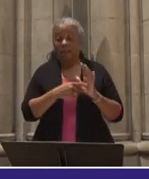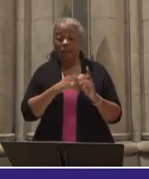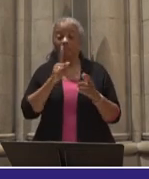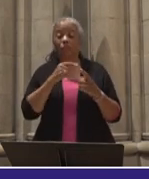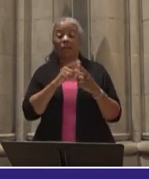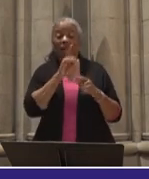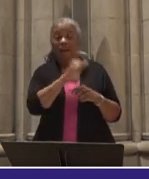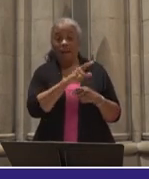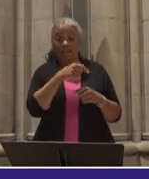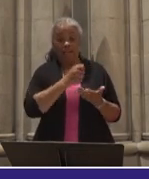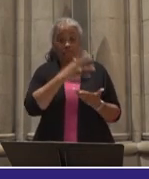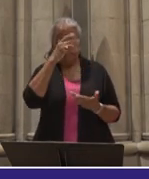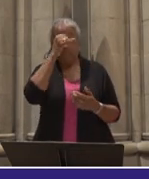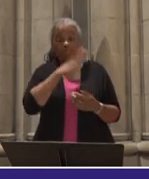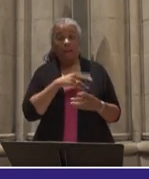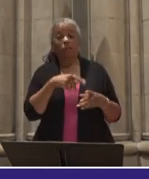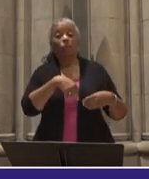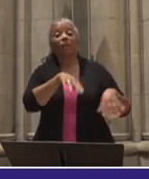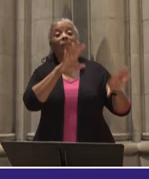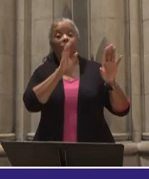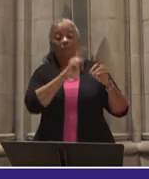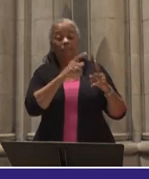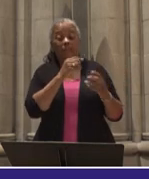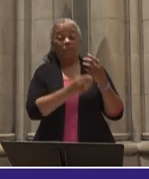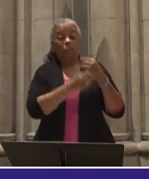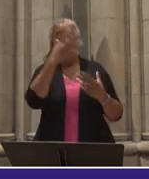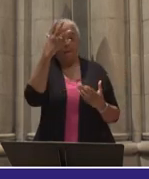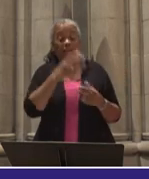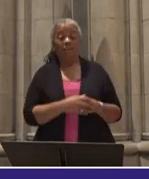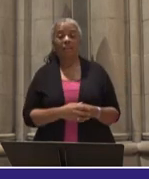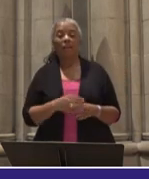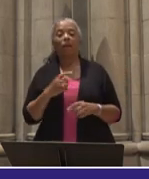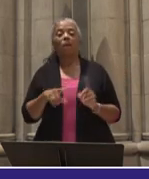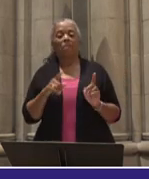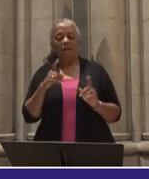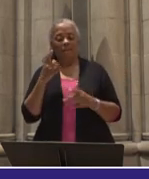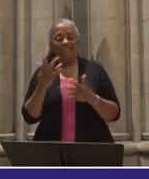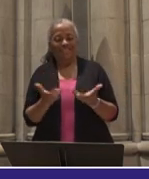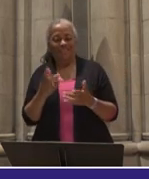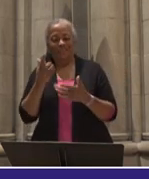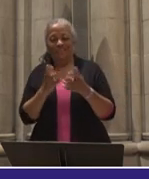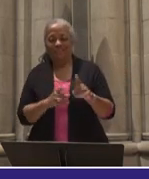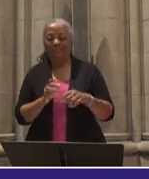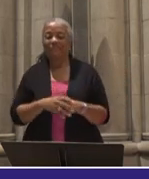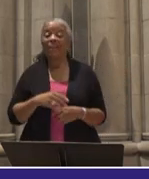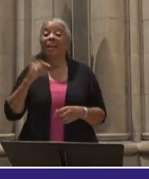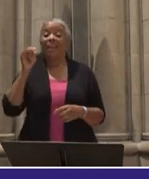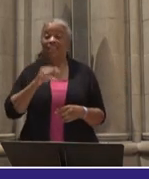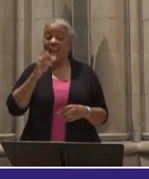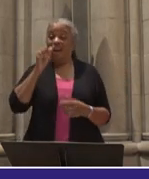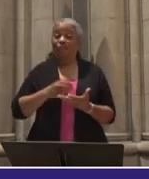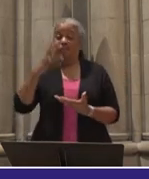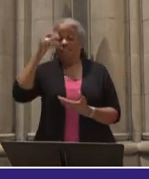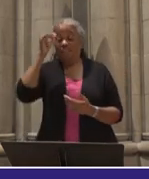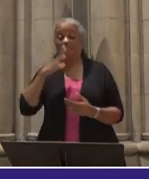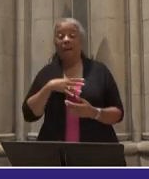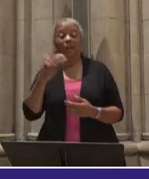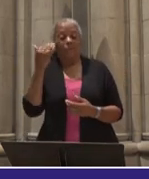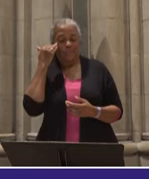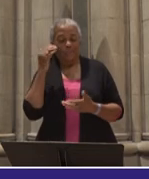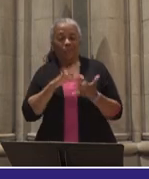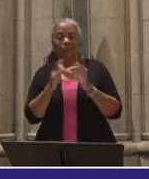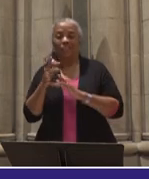wealth. But here's the thing. The rich man knew what Jesus meant. That's why he walked